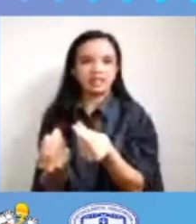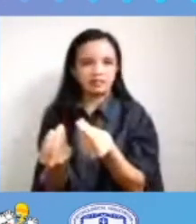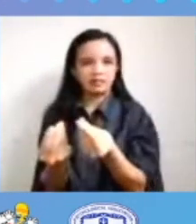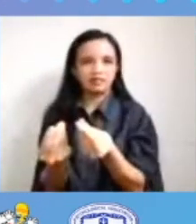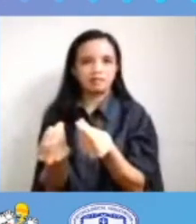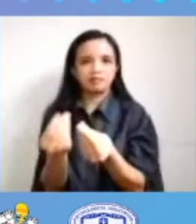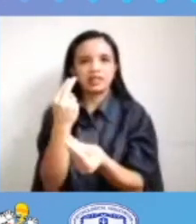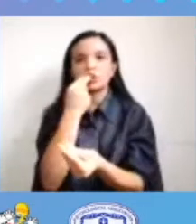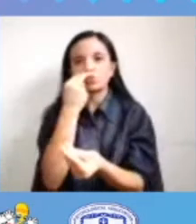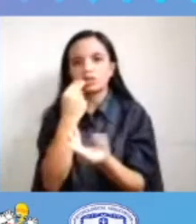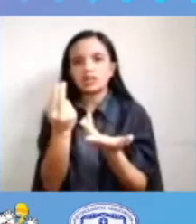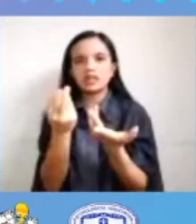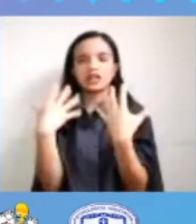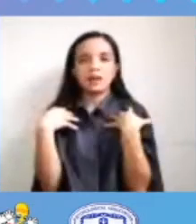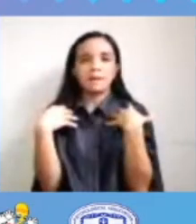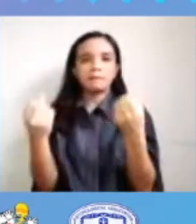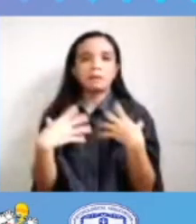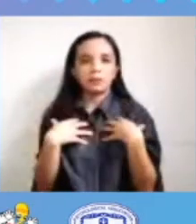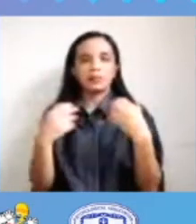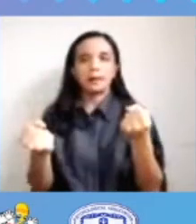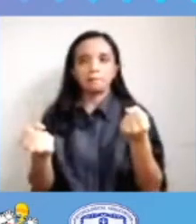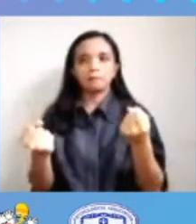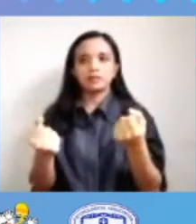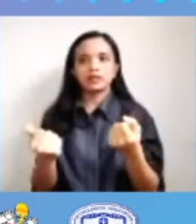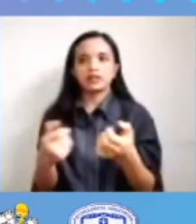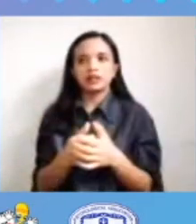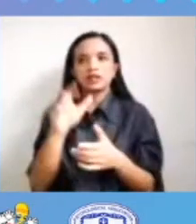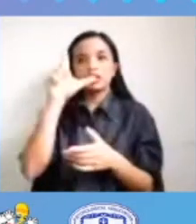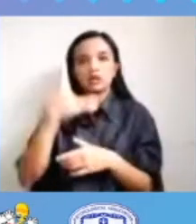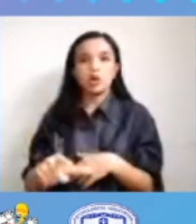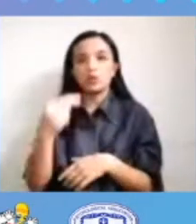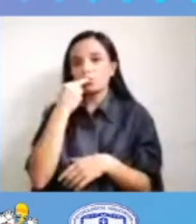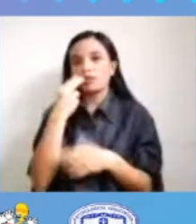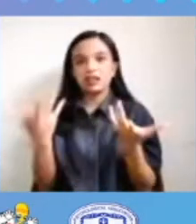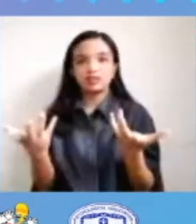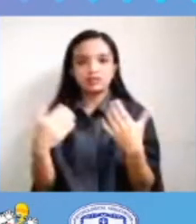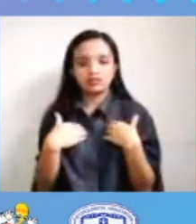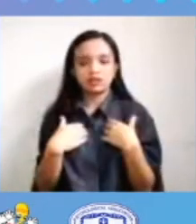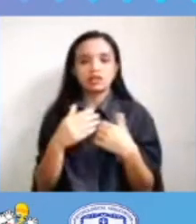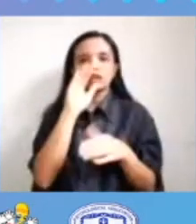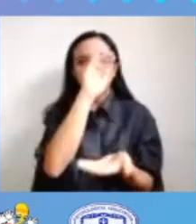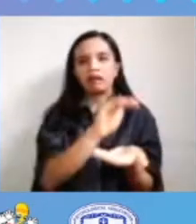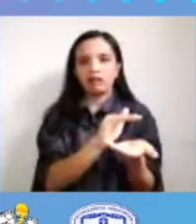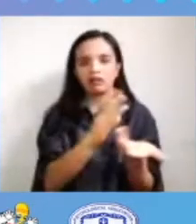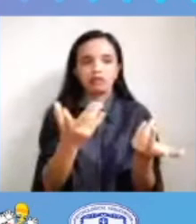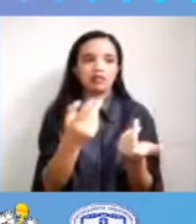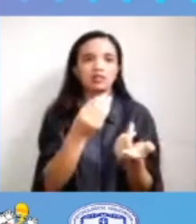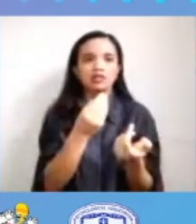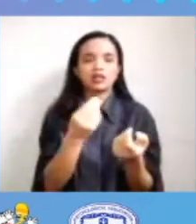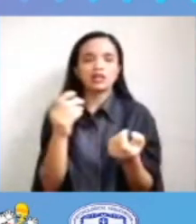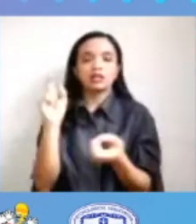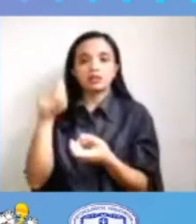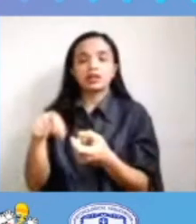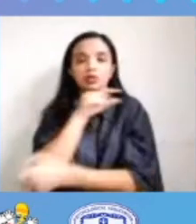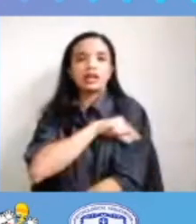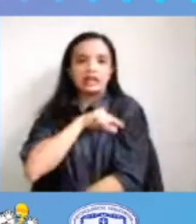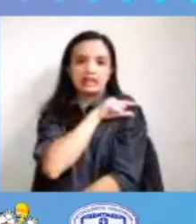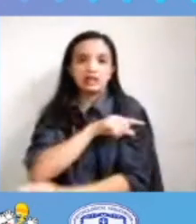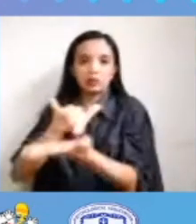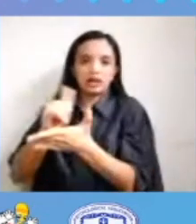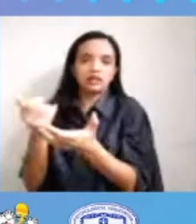R. I said R. Layo na. So BMR calculator. Okay, you search that on Google, and then it's going to ask